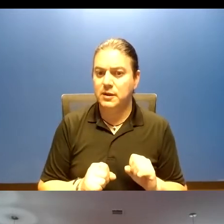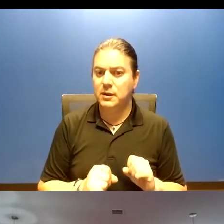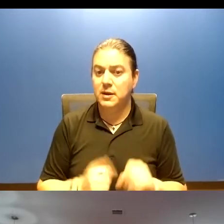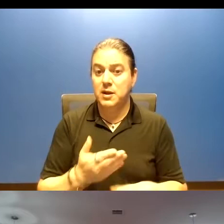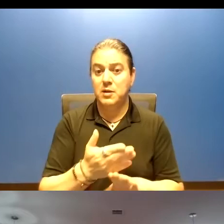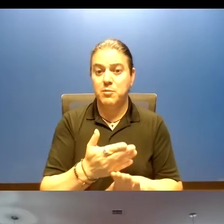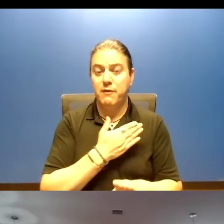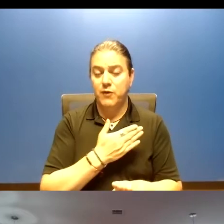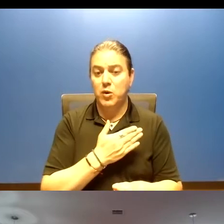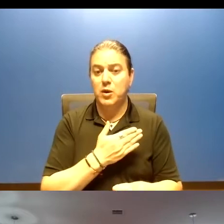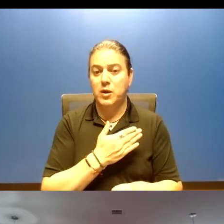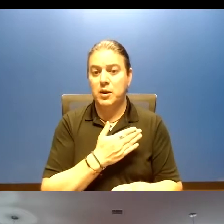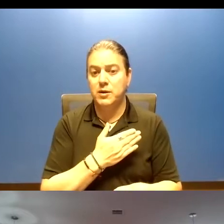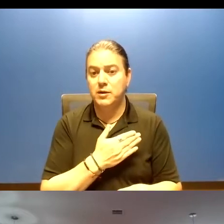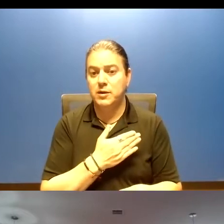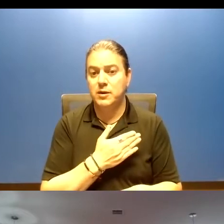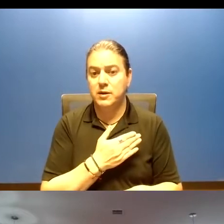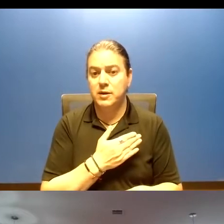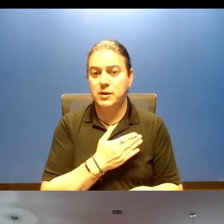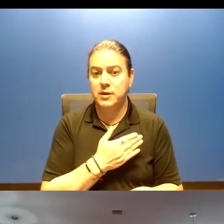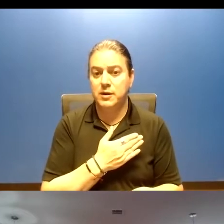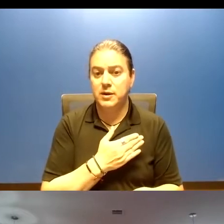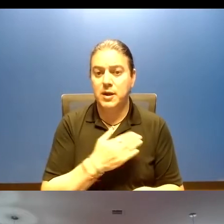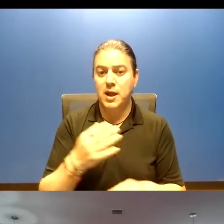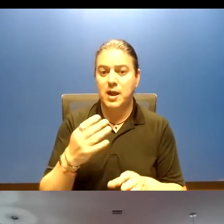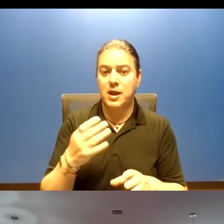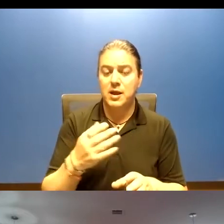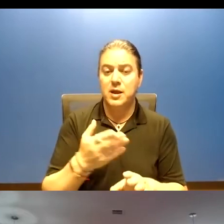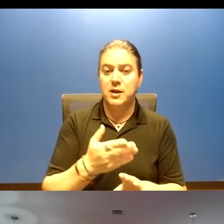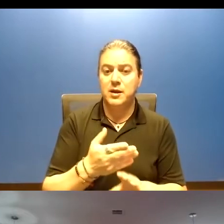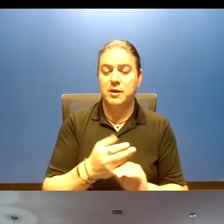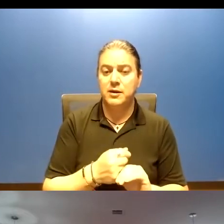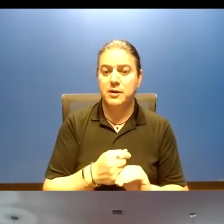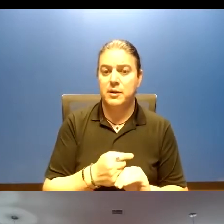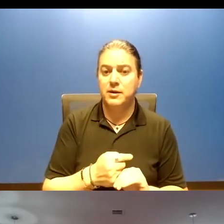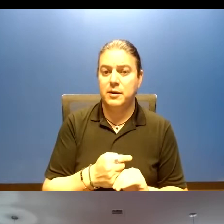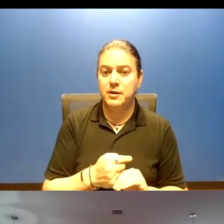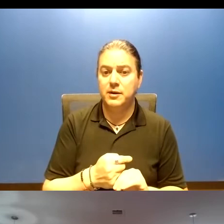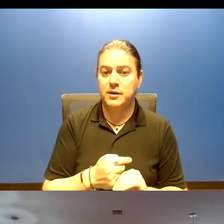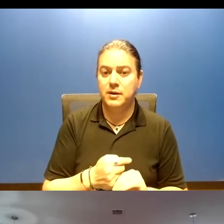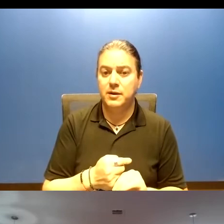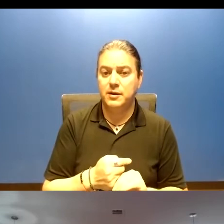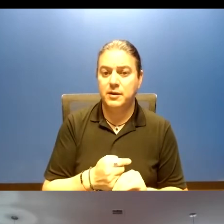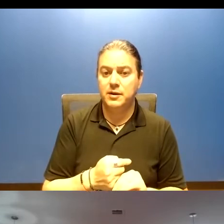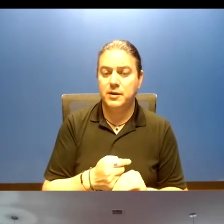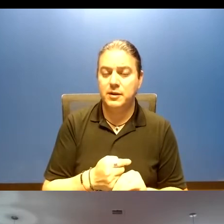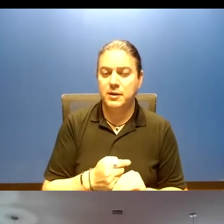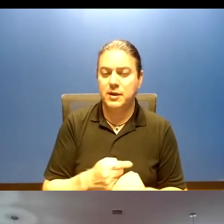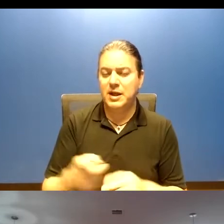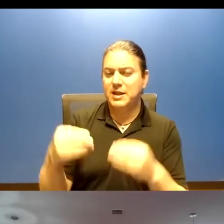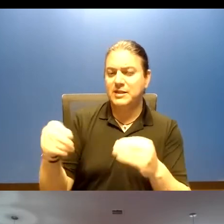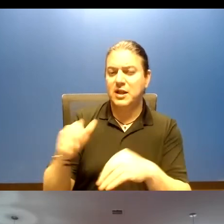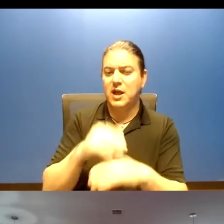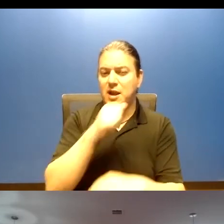got my the high rising, they sell them on Amazon. You add like